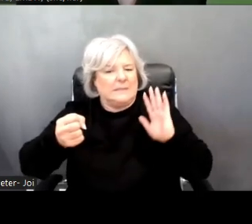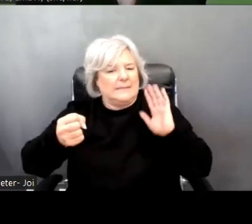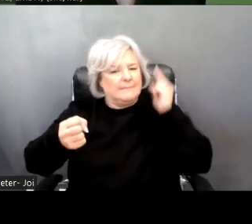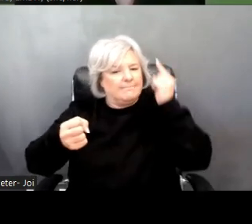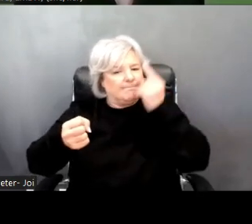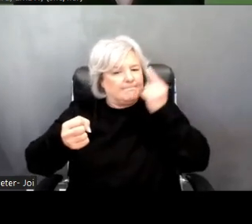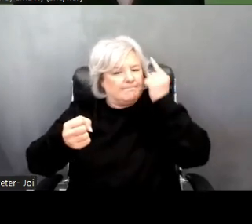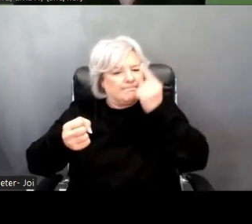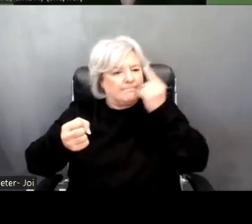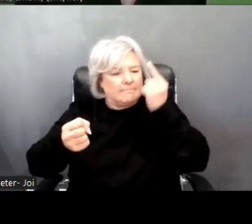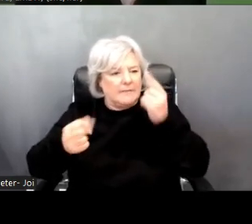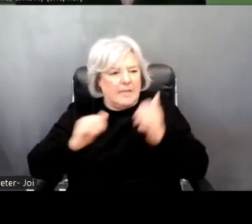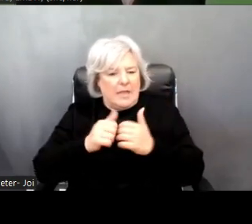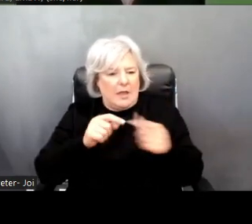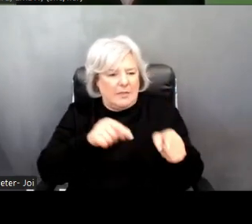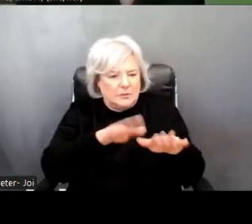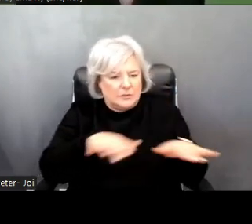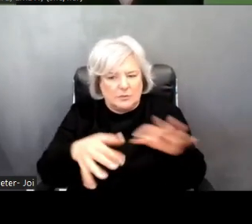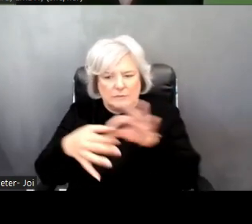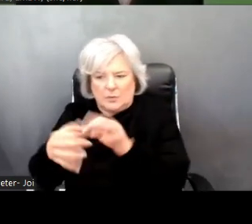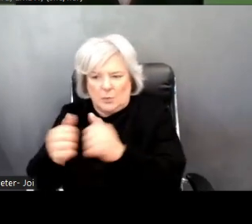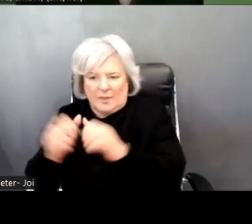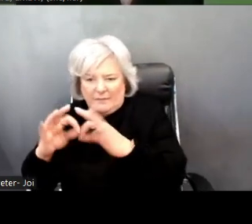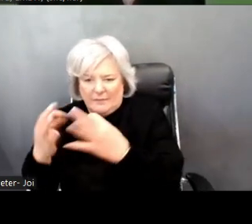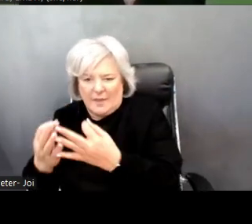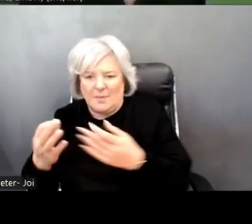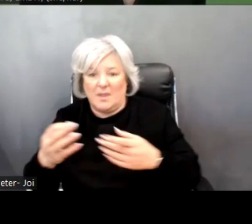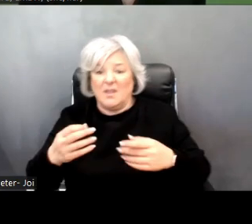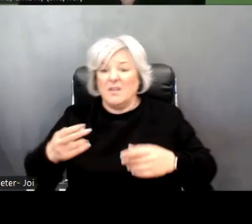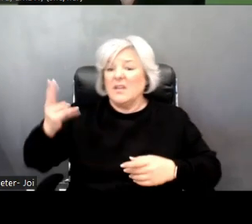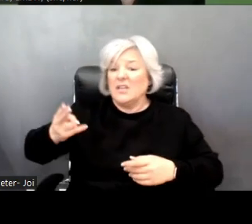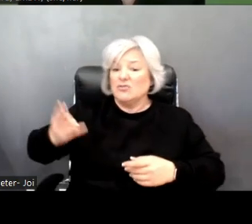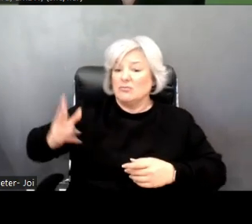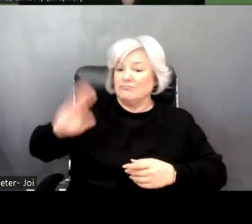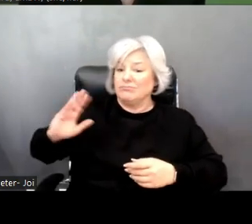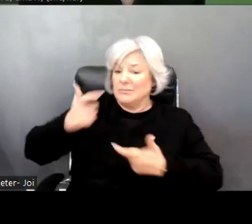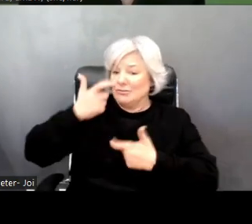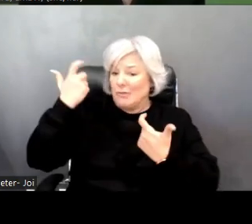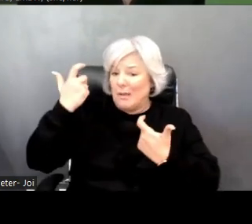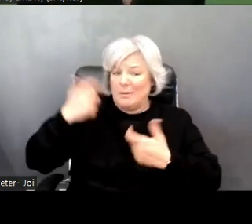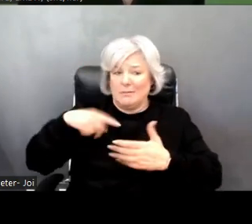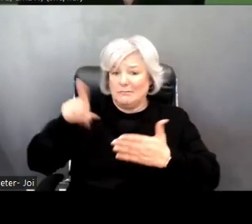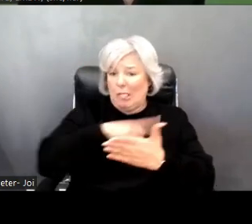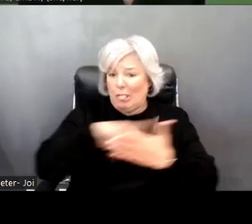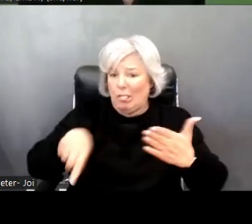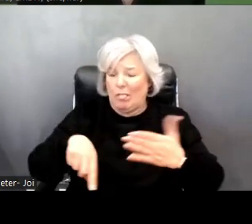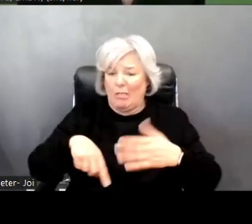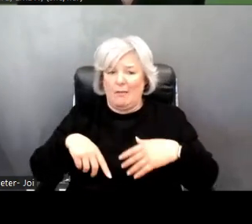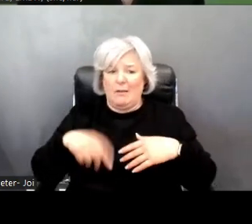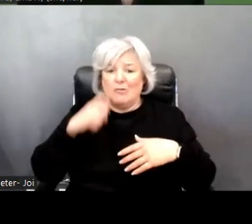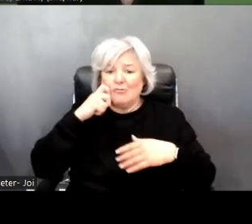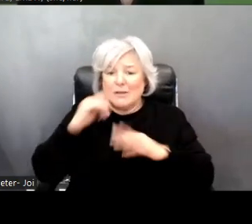kiddos and families. We need to be aware of that historical trauma and experience of discrimination. Racial